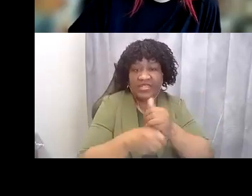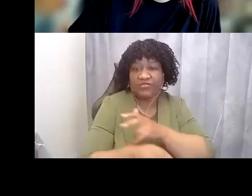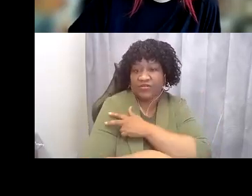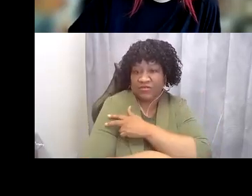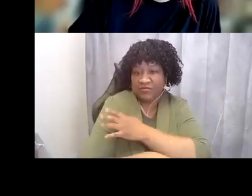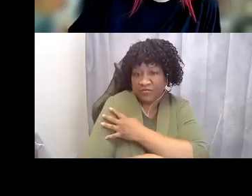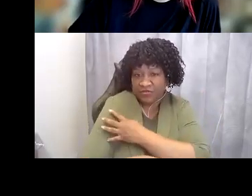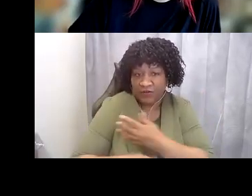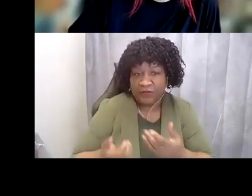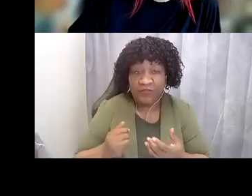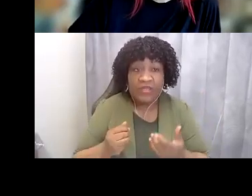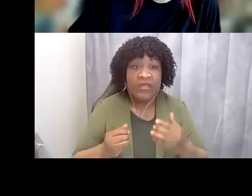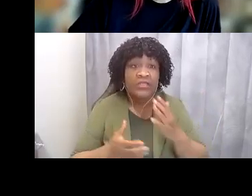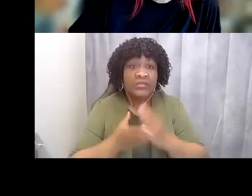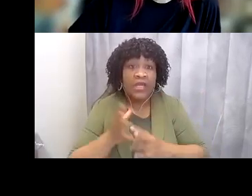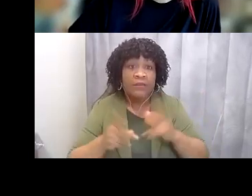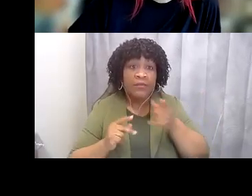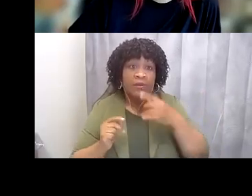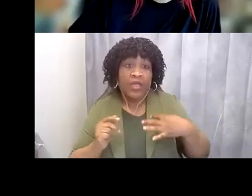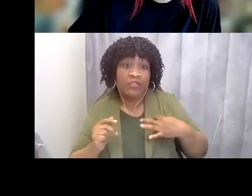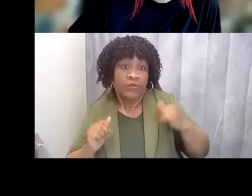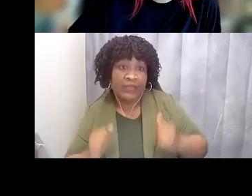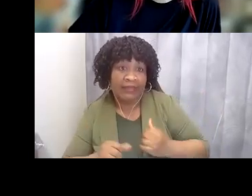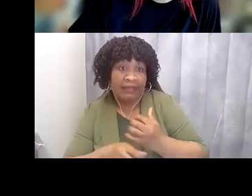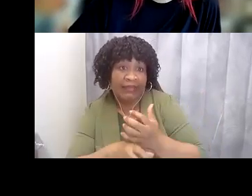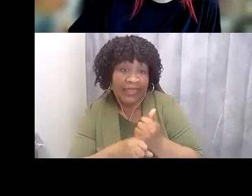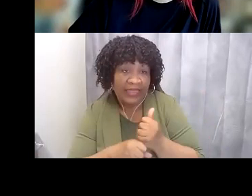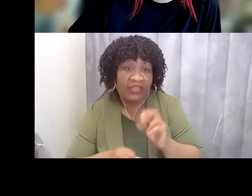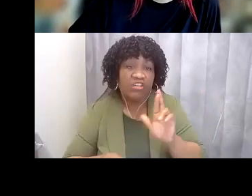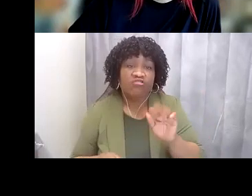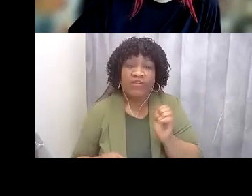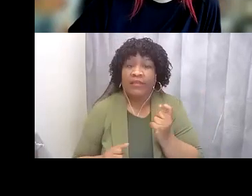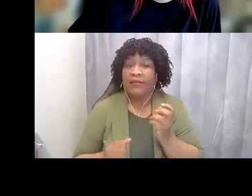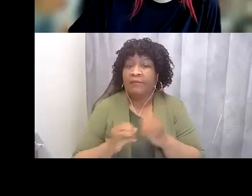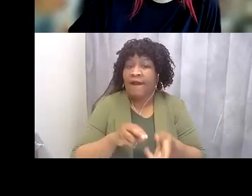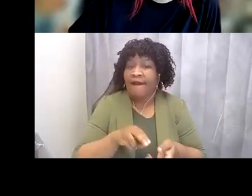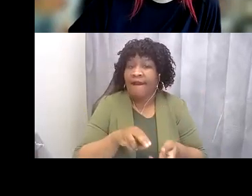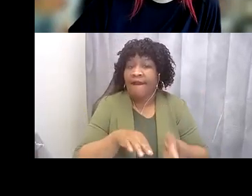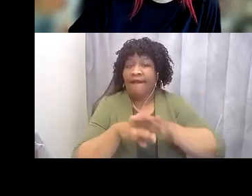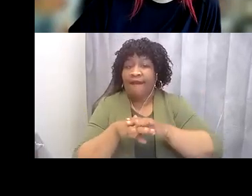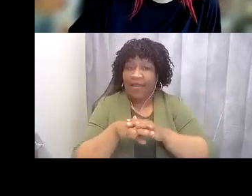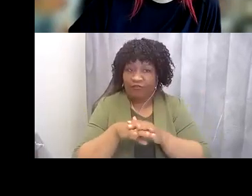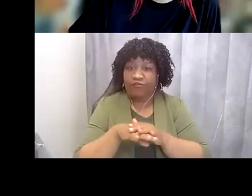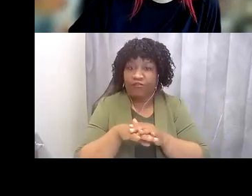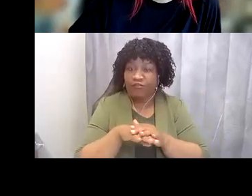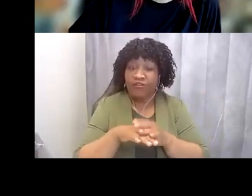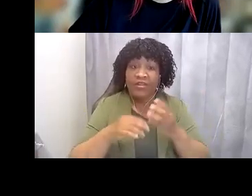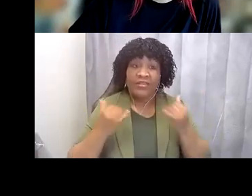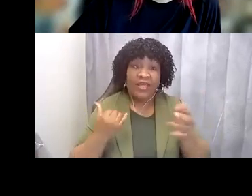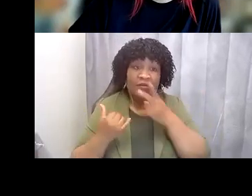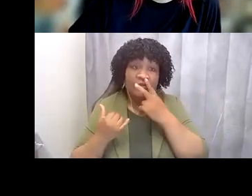So of people eligible, the rates are a little bit higher. So you'll see